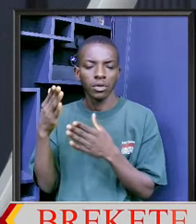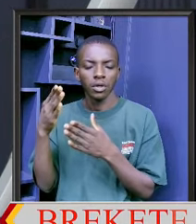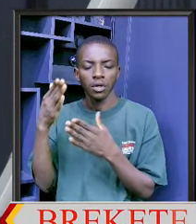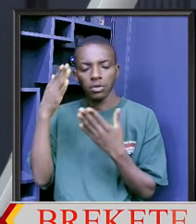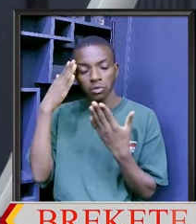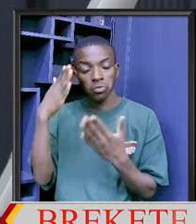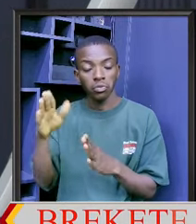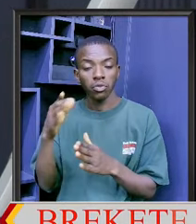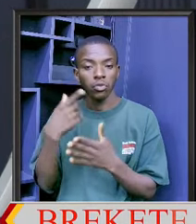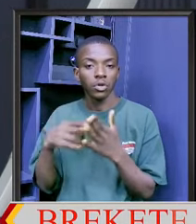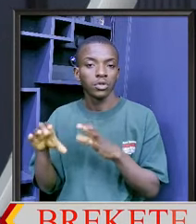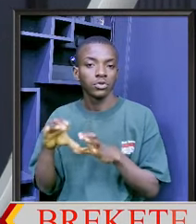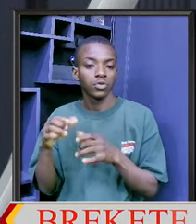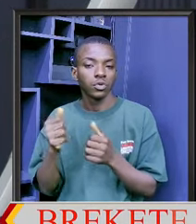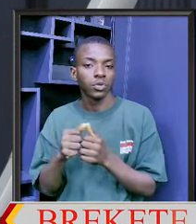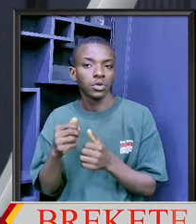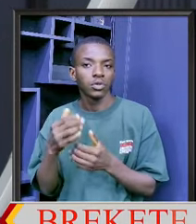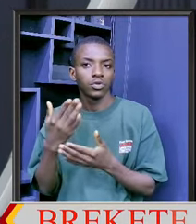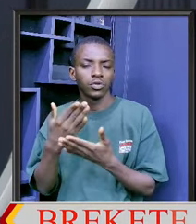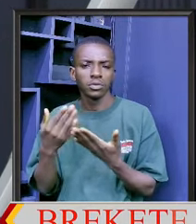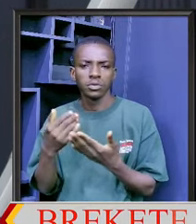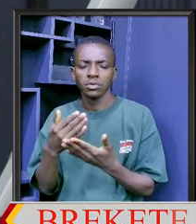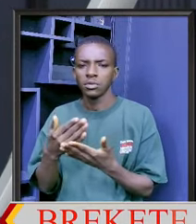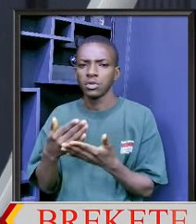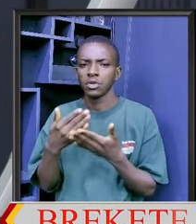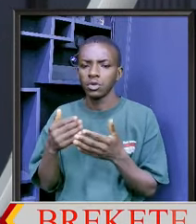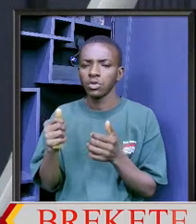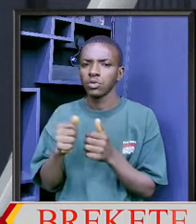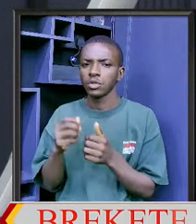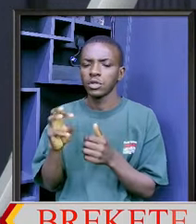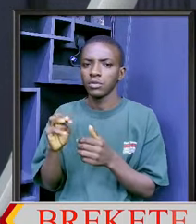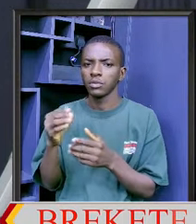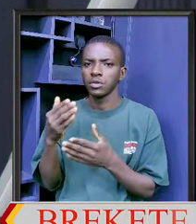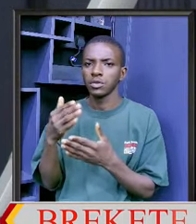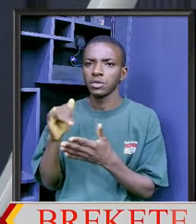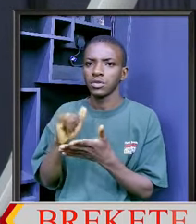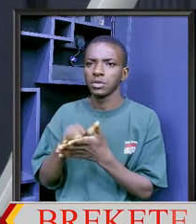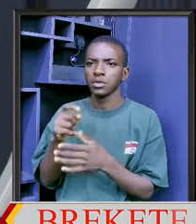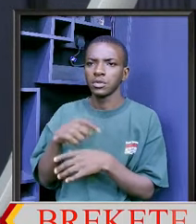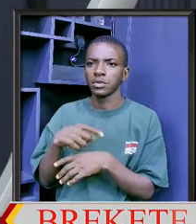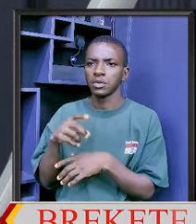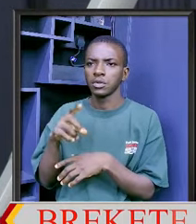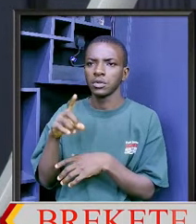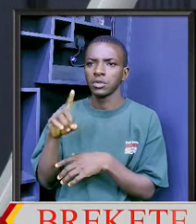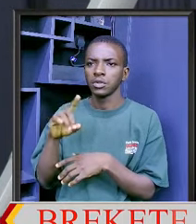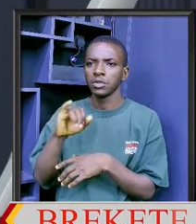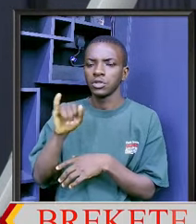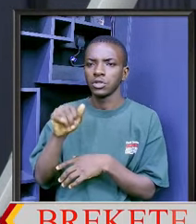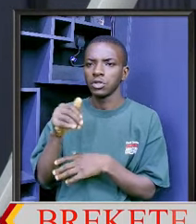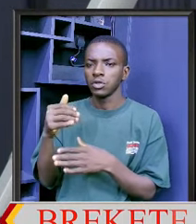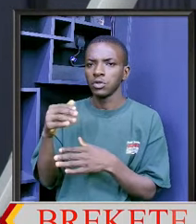Me and I'm being there somehow close that time. They do DJ or they do MC.